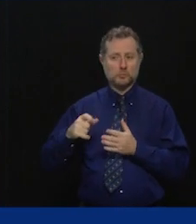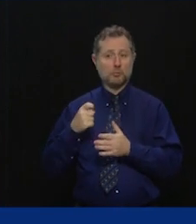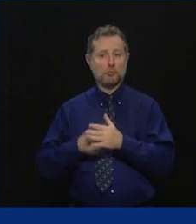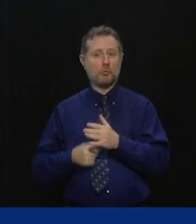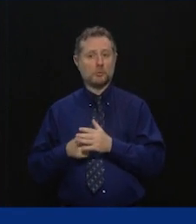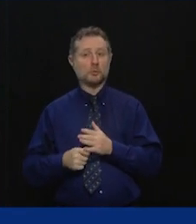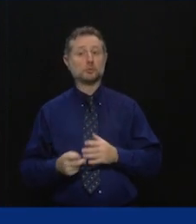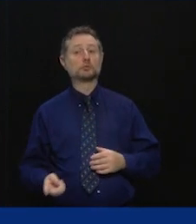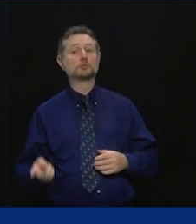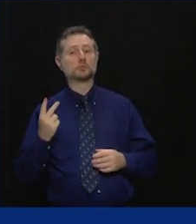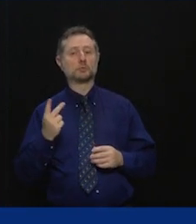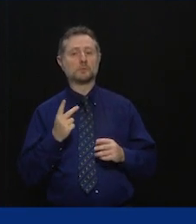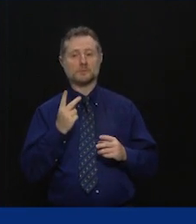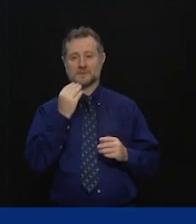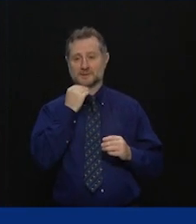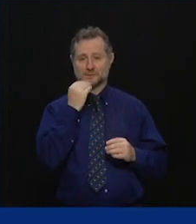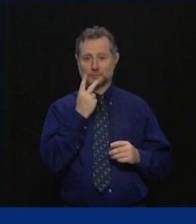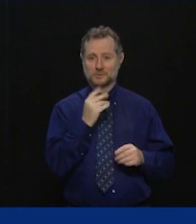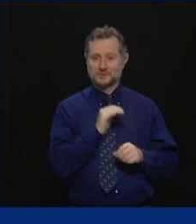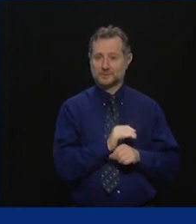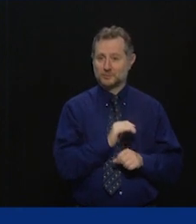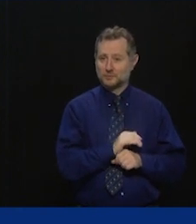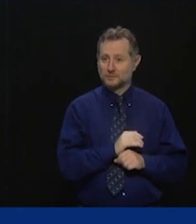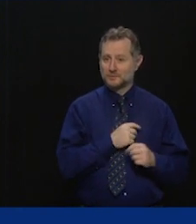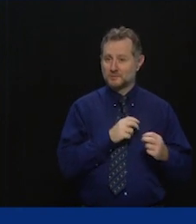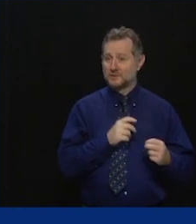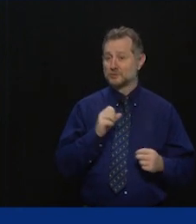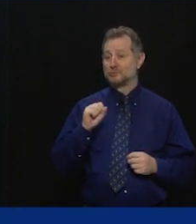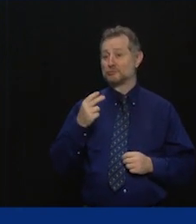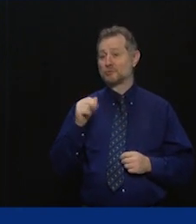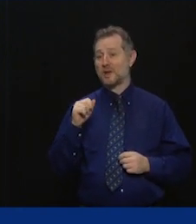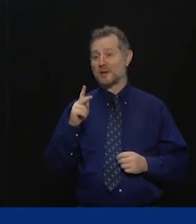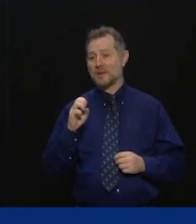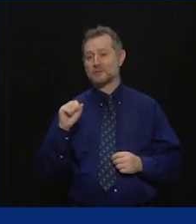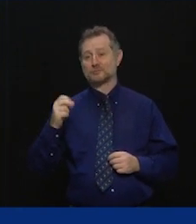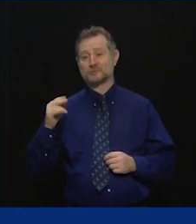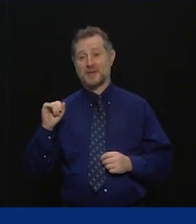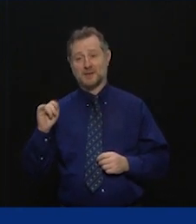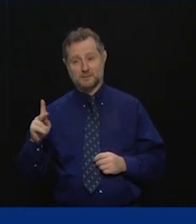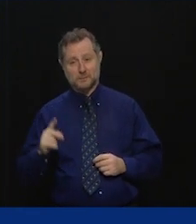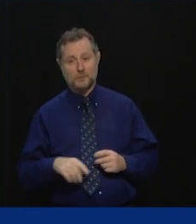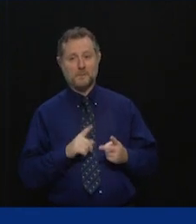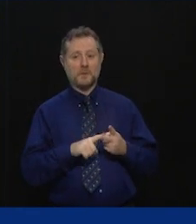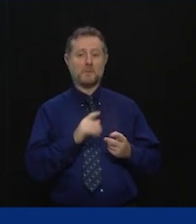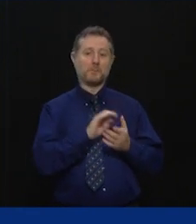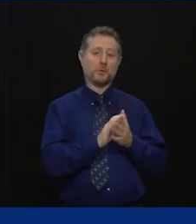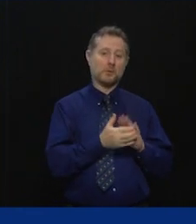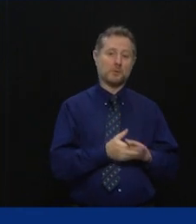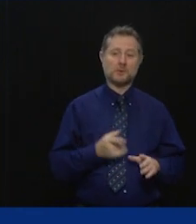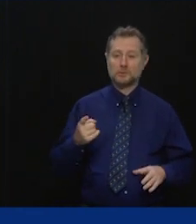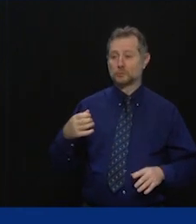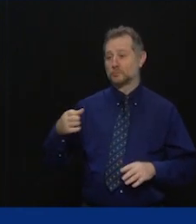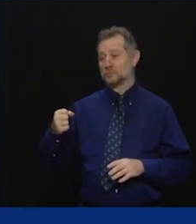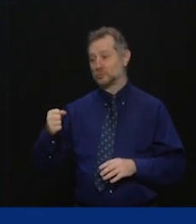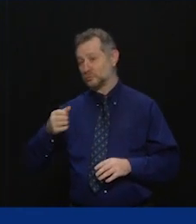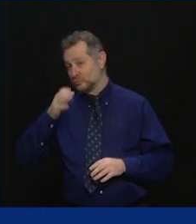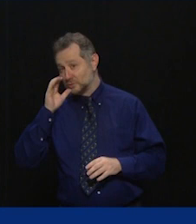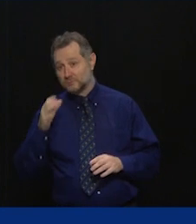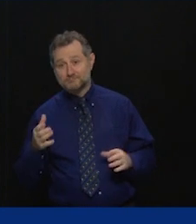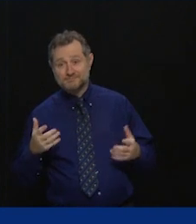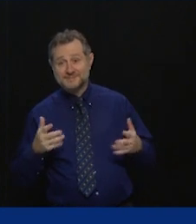Shake Shack. That's just one shake and one burger. I was there the other night. I think people who love their children, care about